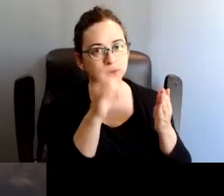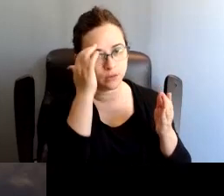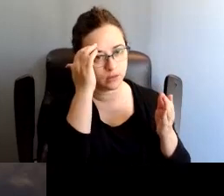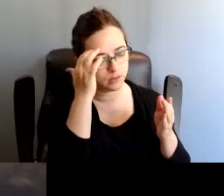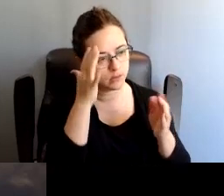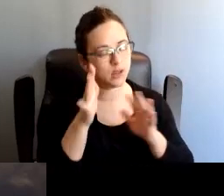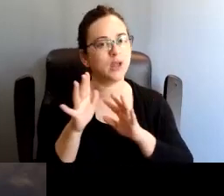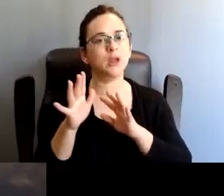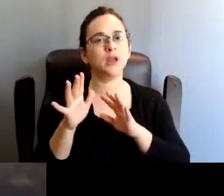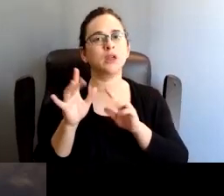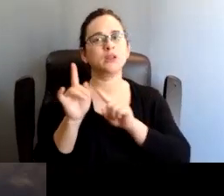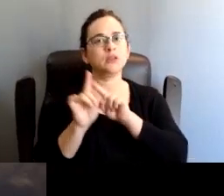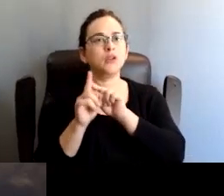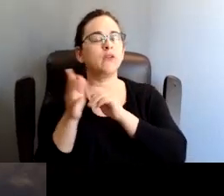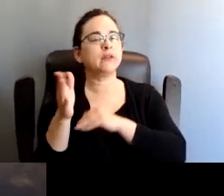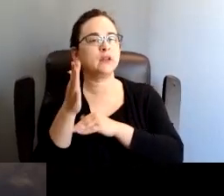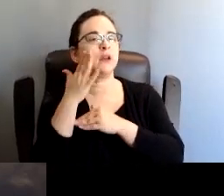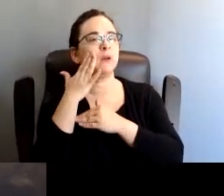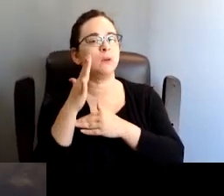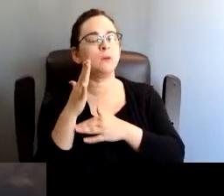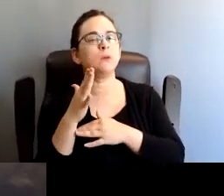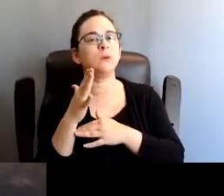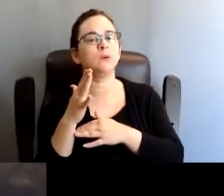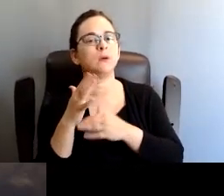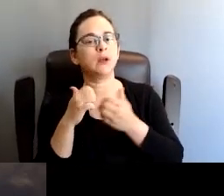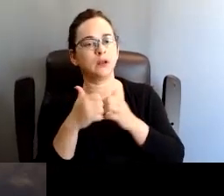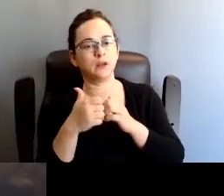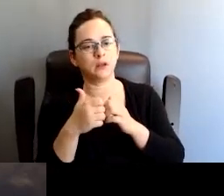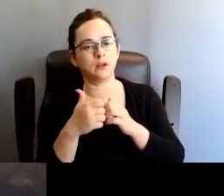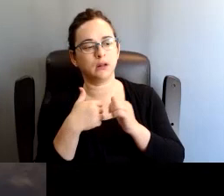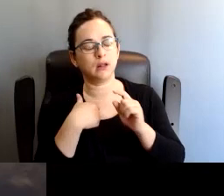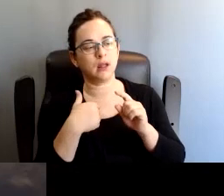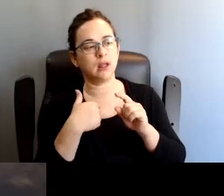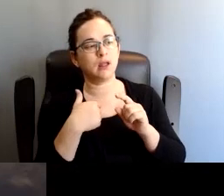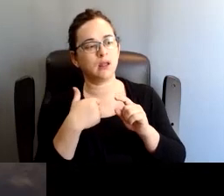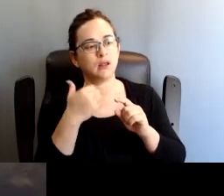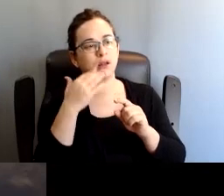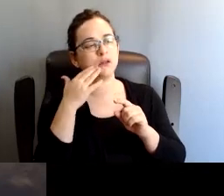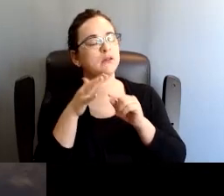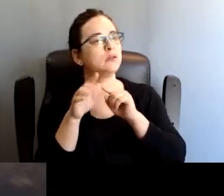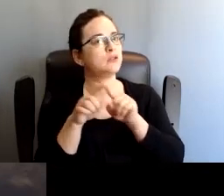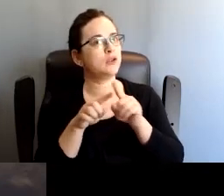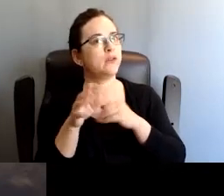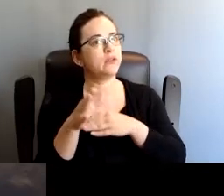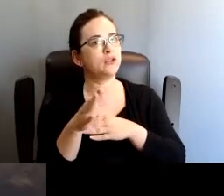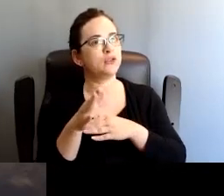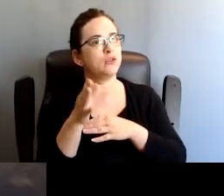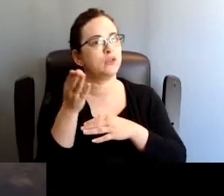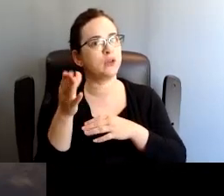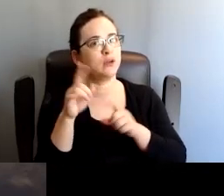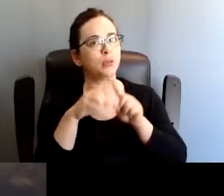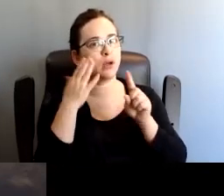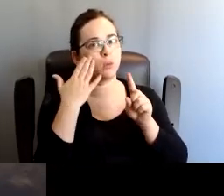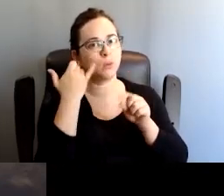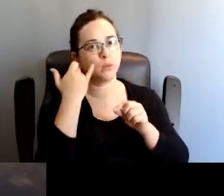how many students know that, I mean, I know they see Starfish in my portal, but I don't know if they realize what that's